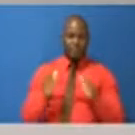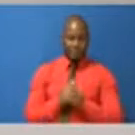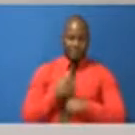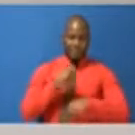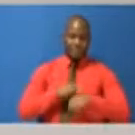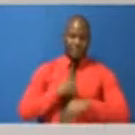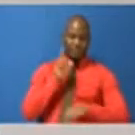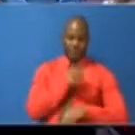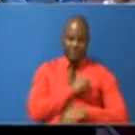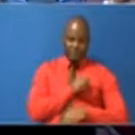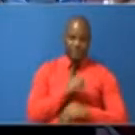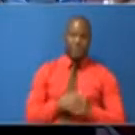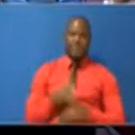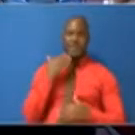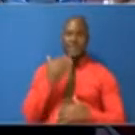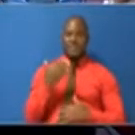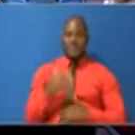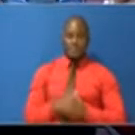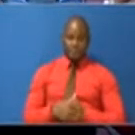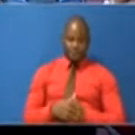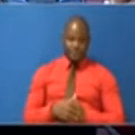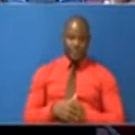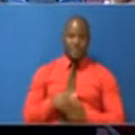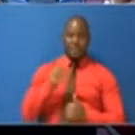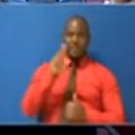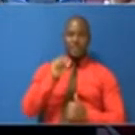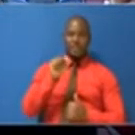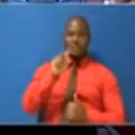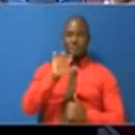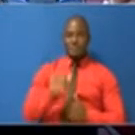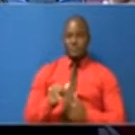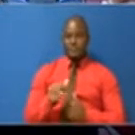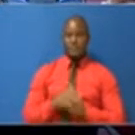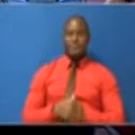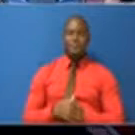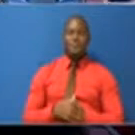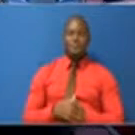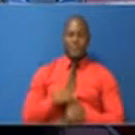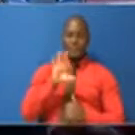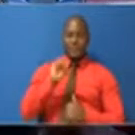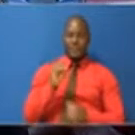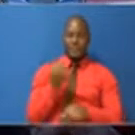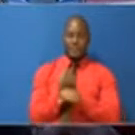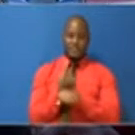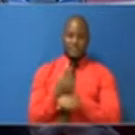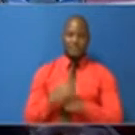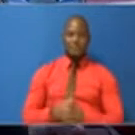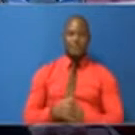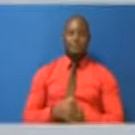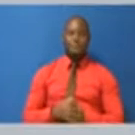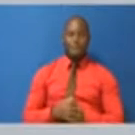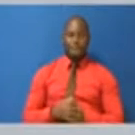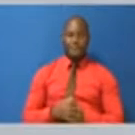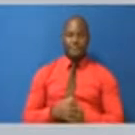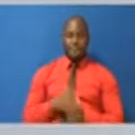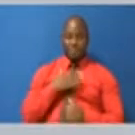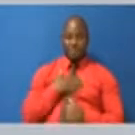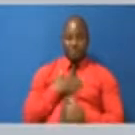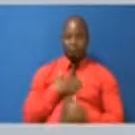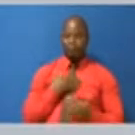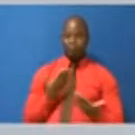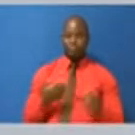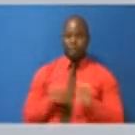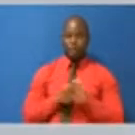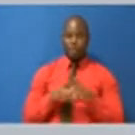you for your time thank you so much thank you miss nancy wamboy 30 seconds my closing